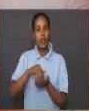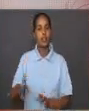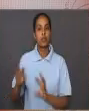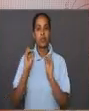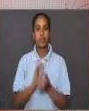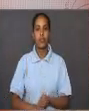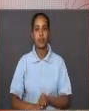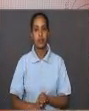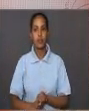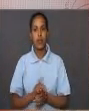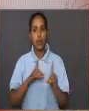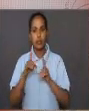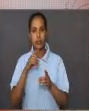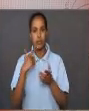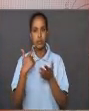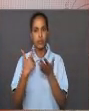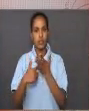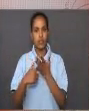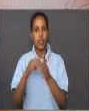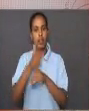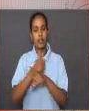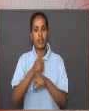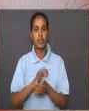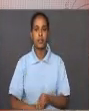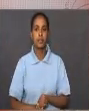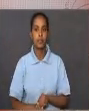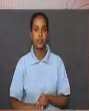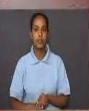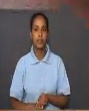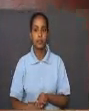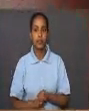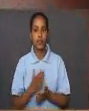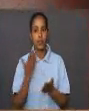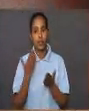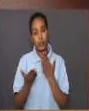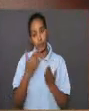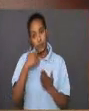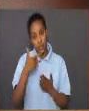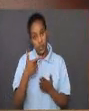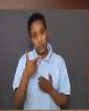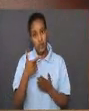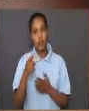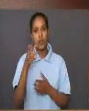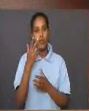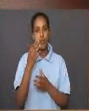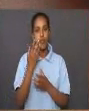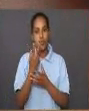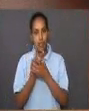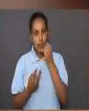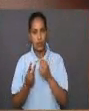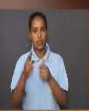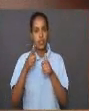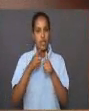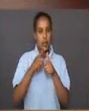Hello again, students. How did you do on this activity? If you said that